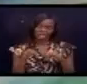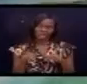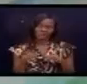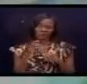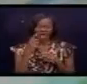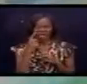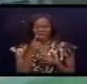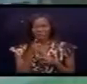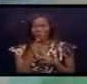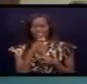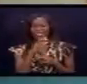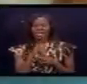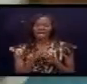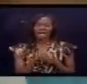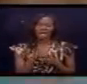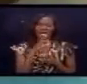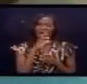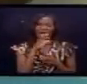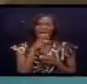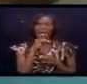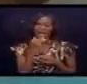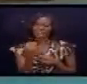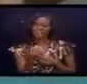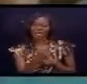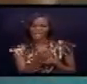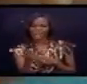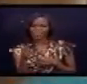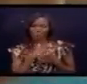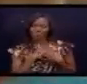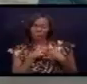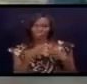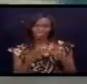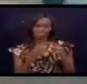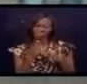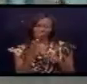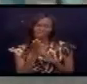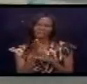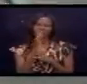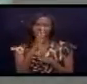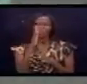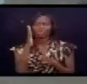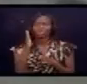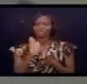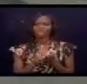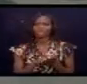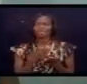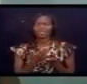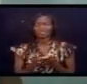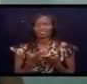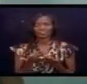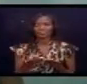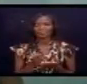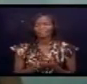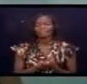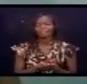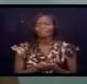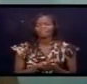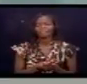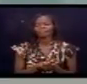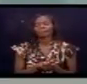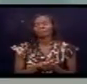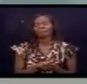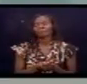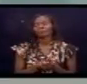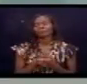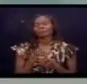are turning up for the procedure, but there are a few theories on the table. I'm sure there's several factors, because if they're younger, mostly others don't